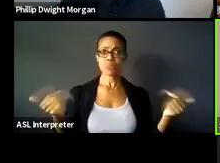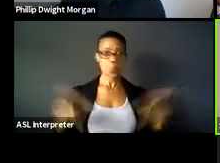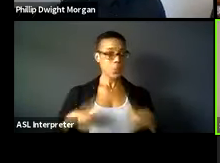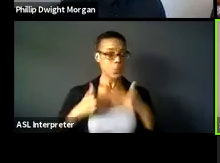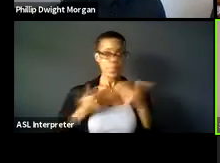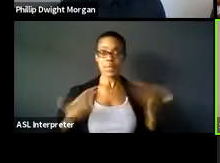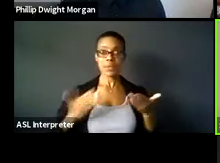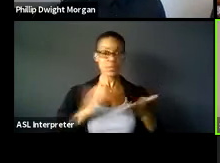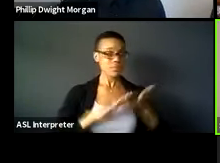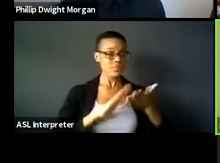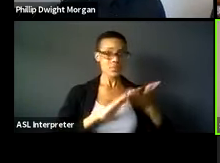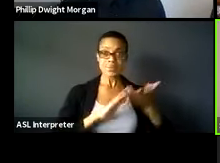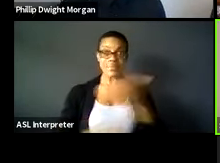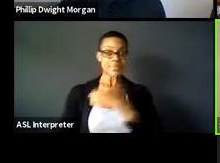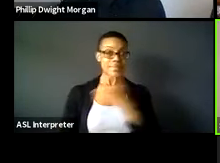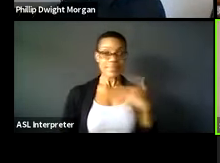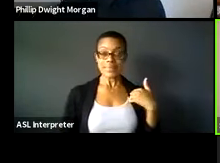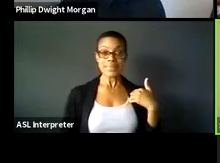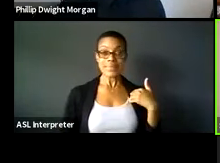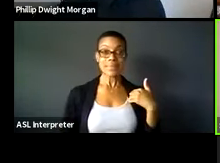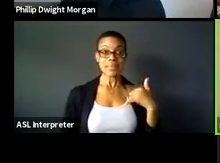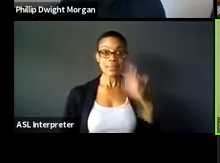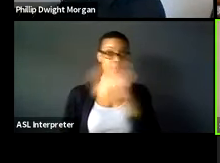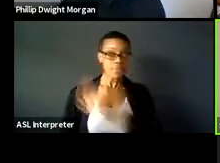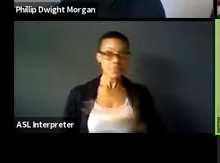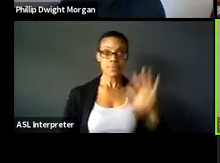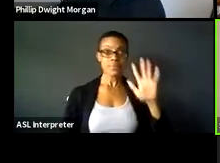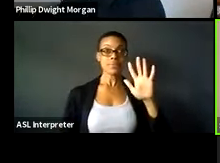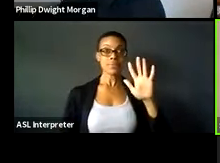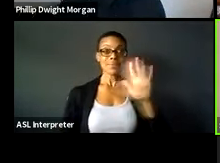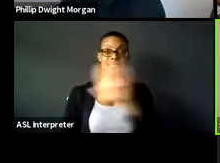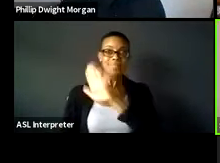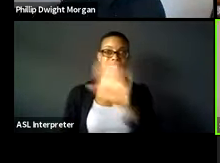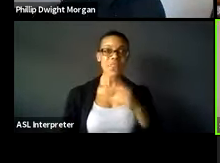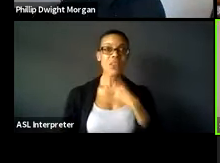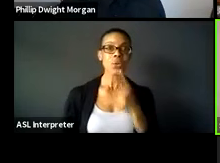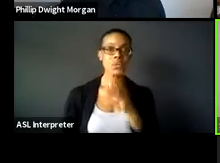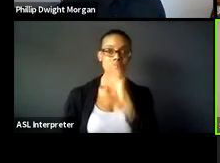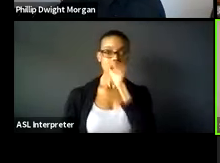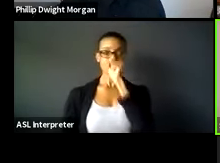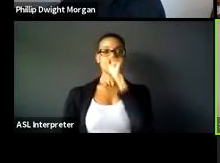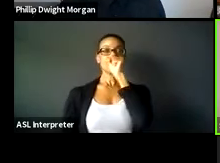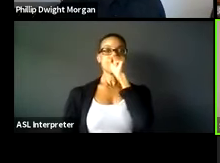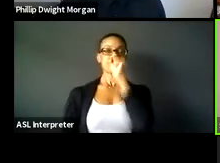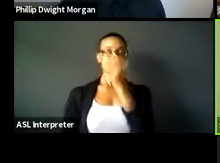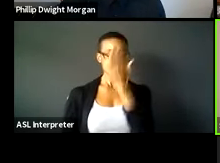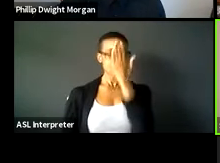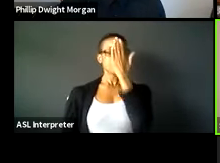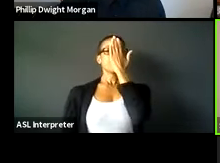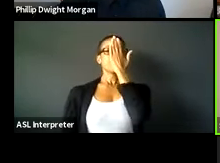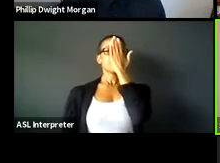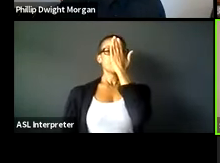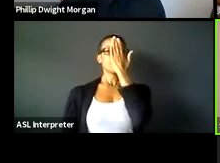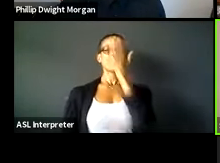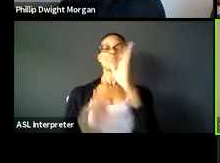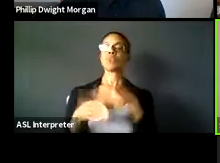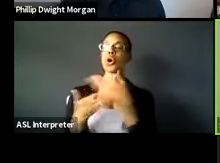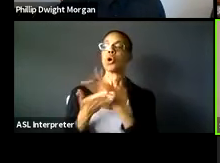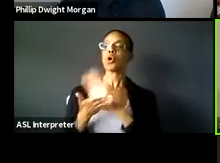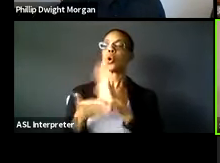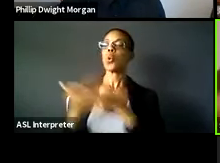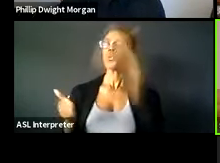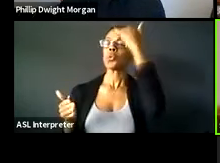city, operate in this city, that have been silenced or been asked to just cook what you know. What we know